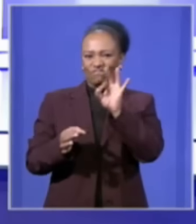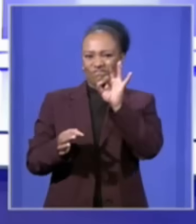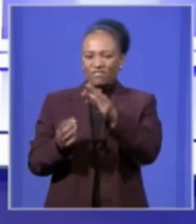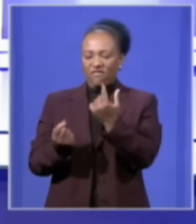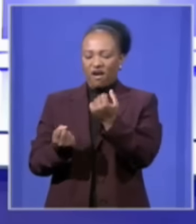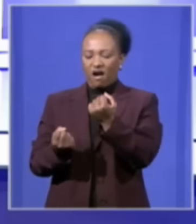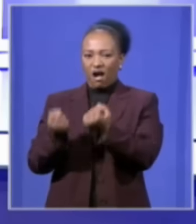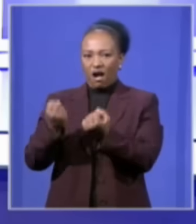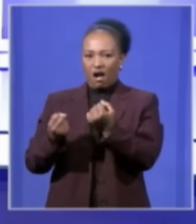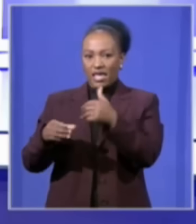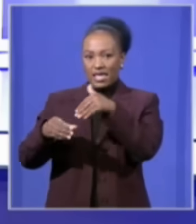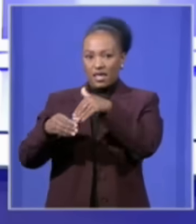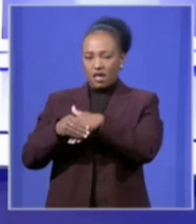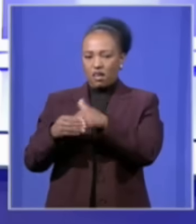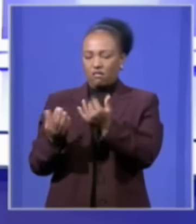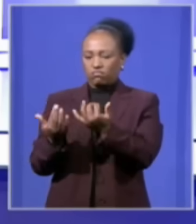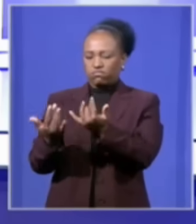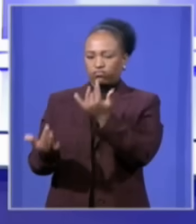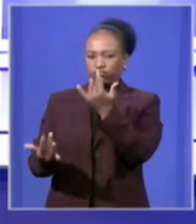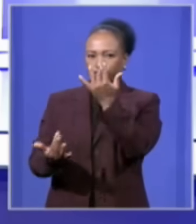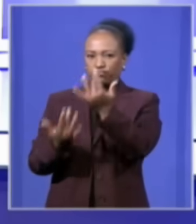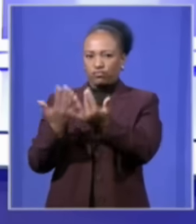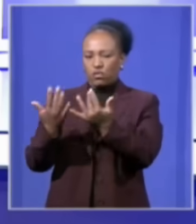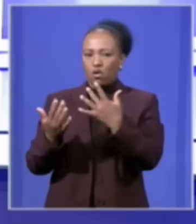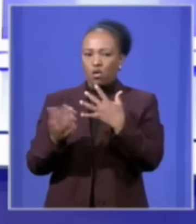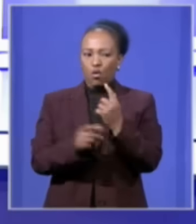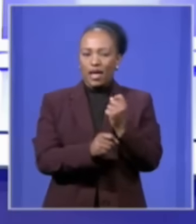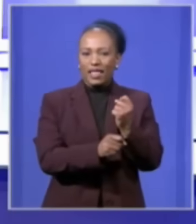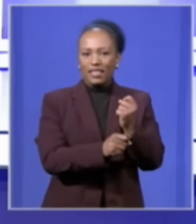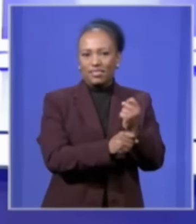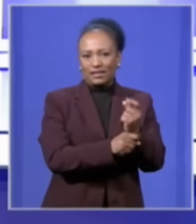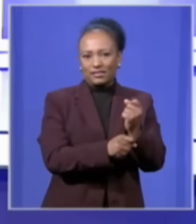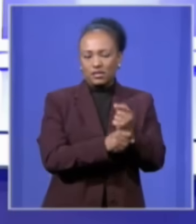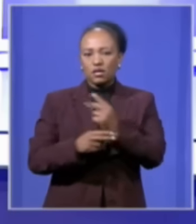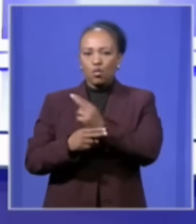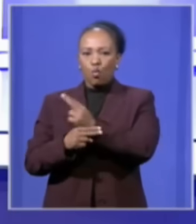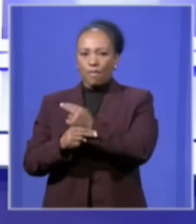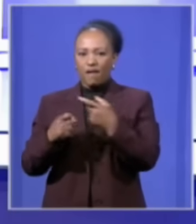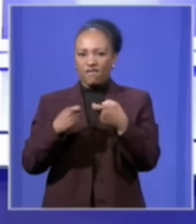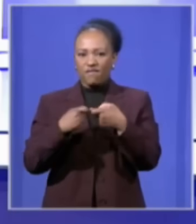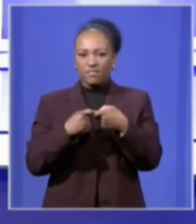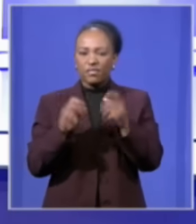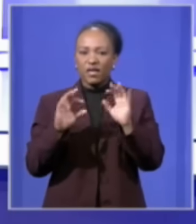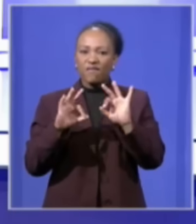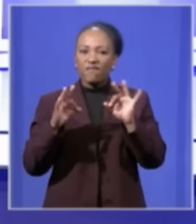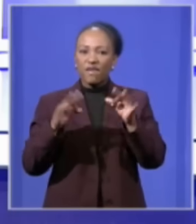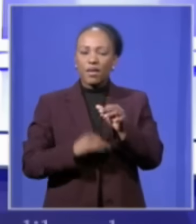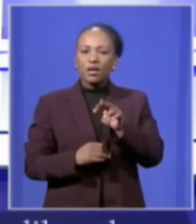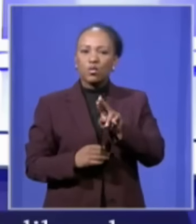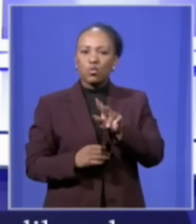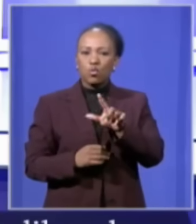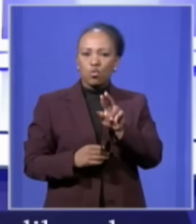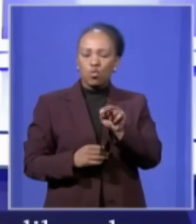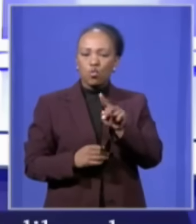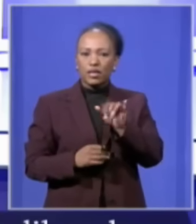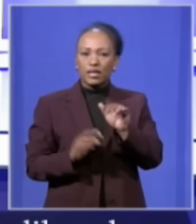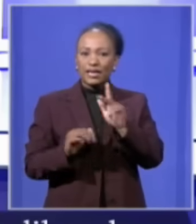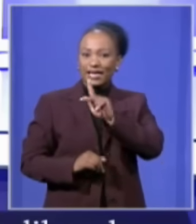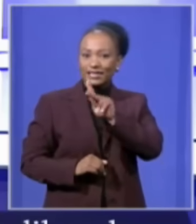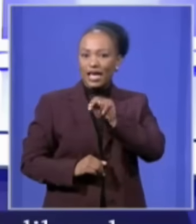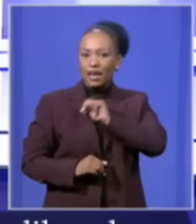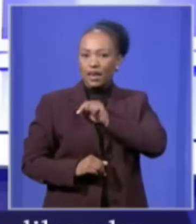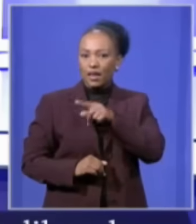ya dikgotlano magareng ga boraditaxi le baotledi ba ditirelo tša e-hailing. Ba lapa la gabo ka Ulundi le boa la KwaZulu-Natal ba tlhalošitše